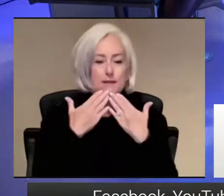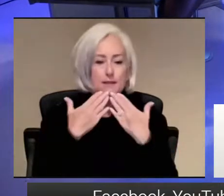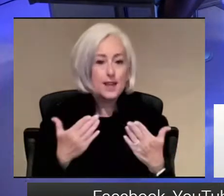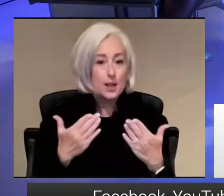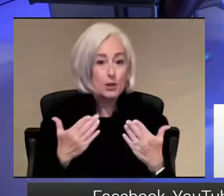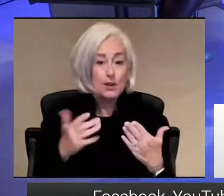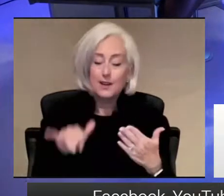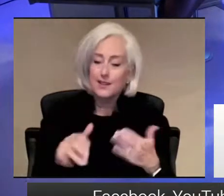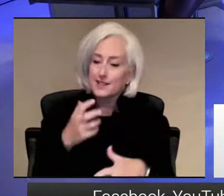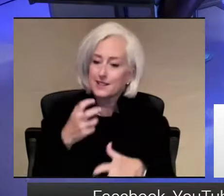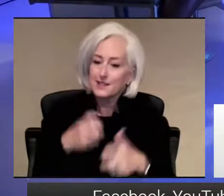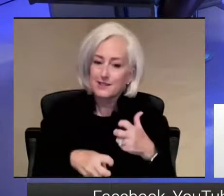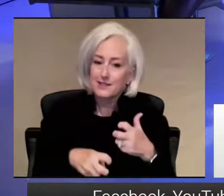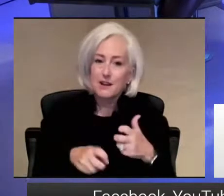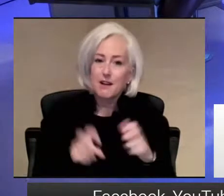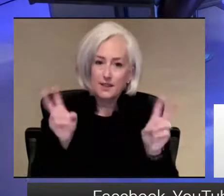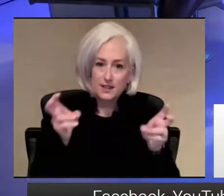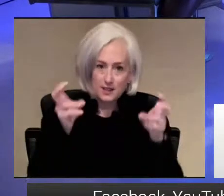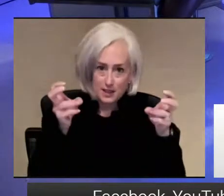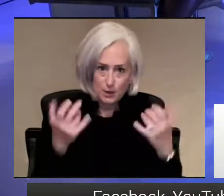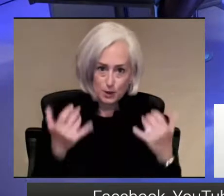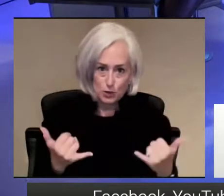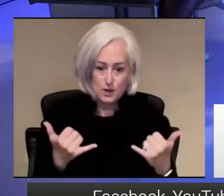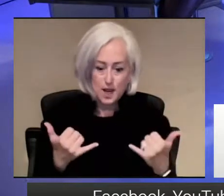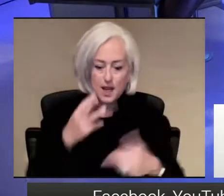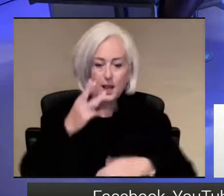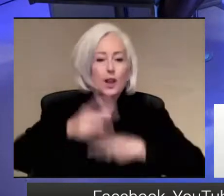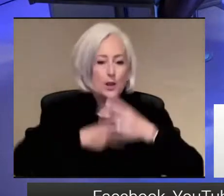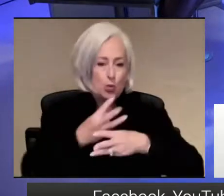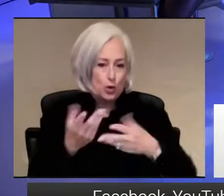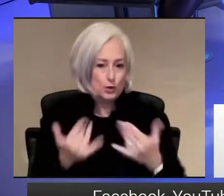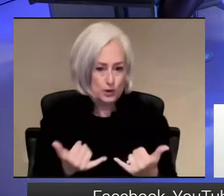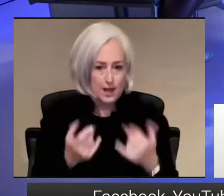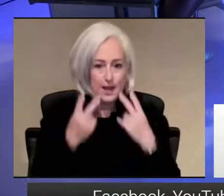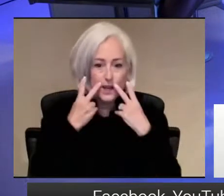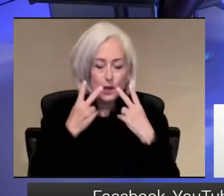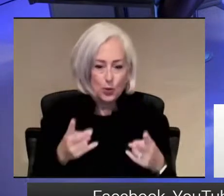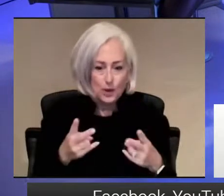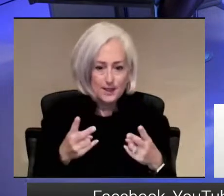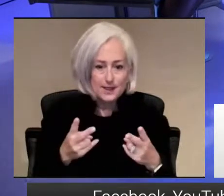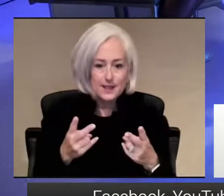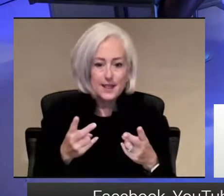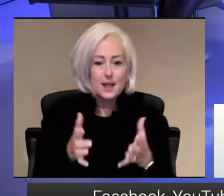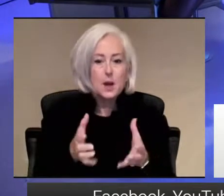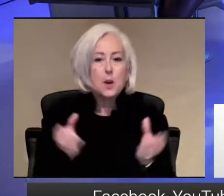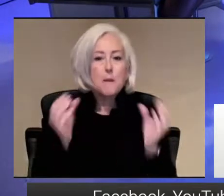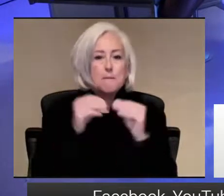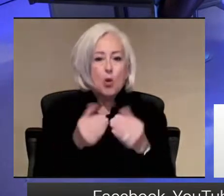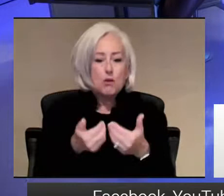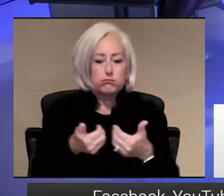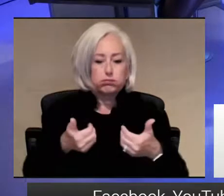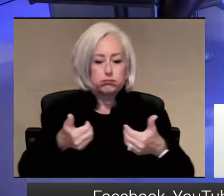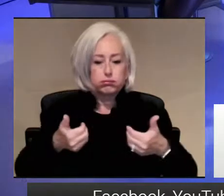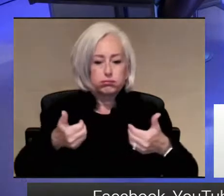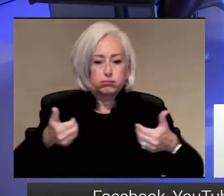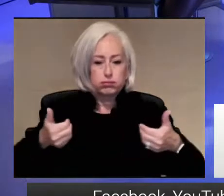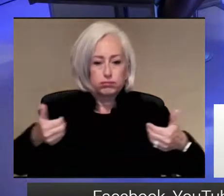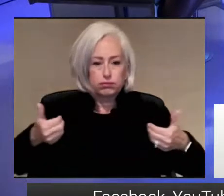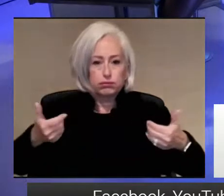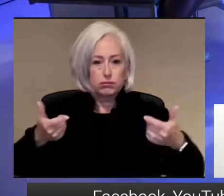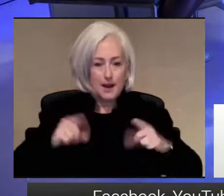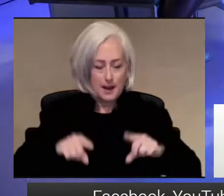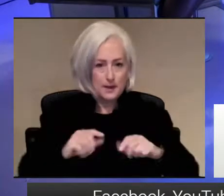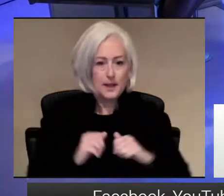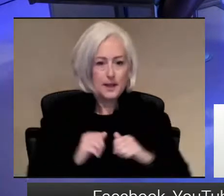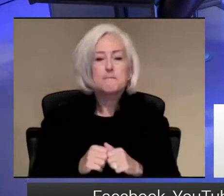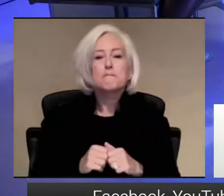today in our world today, as we see increasing polarization even here in the country. As you look at that, one